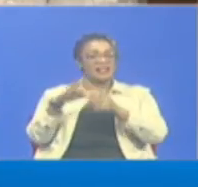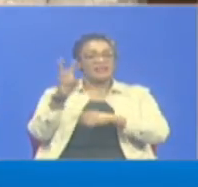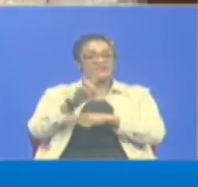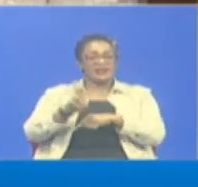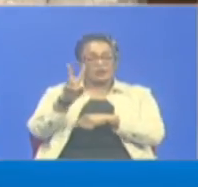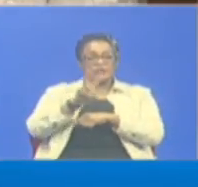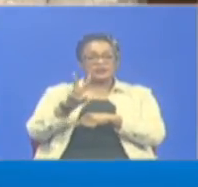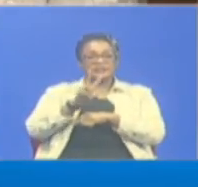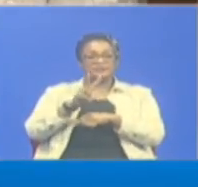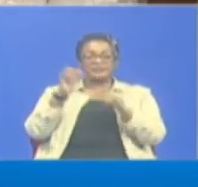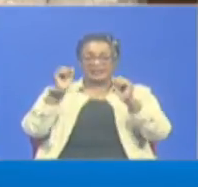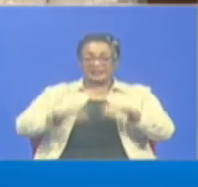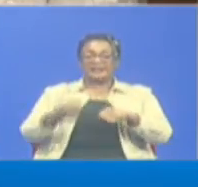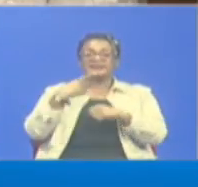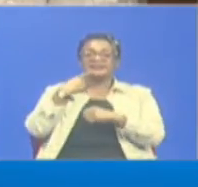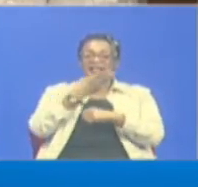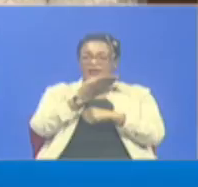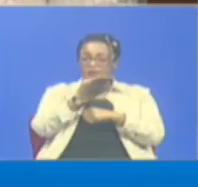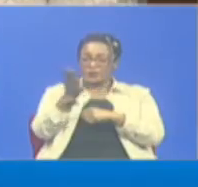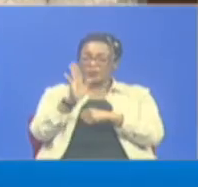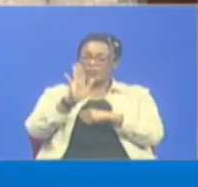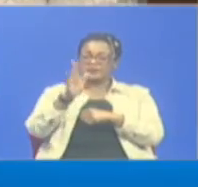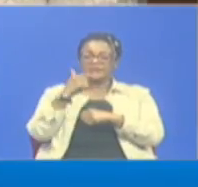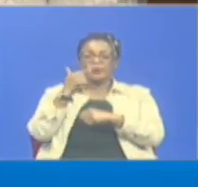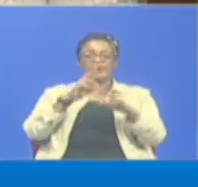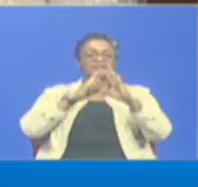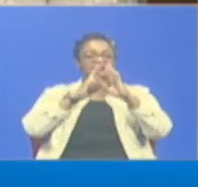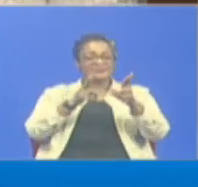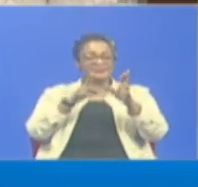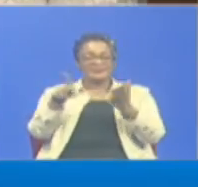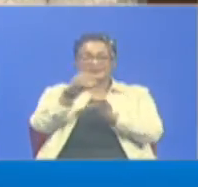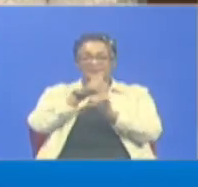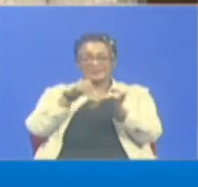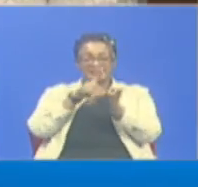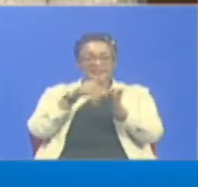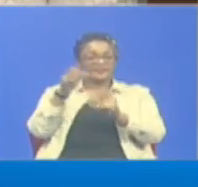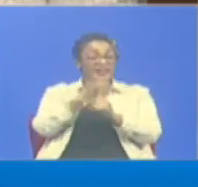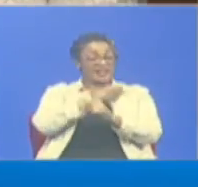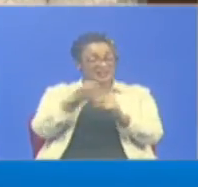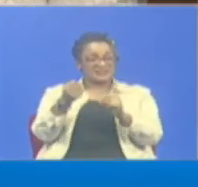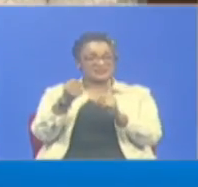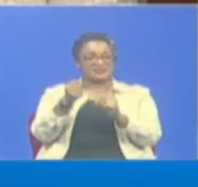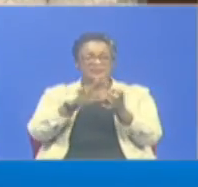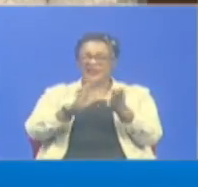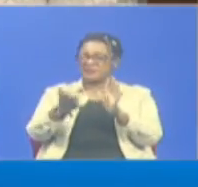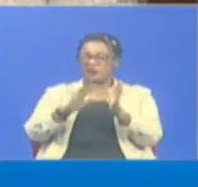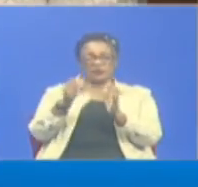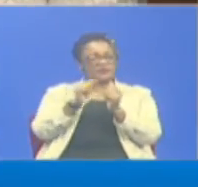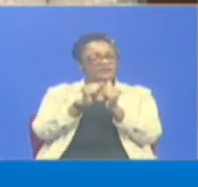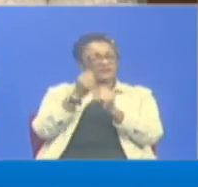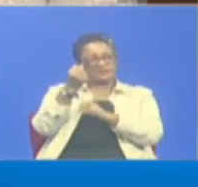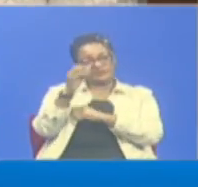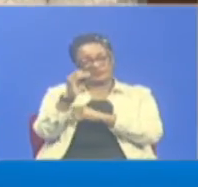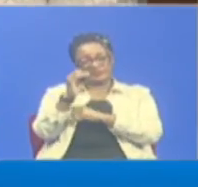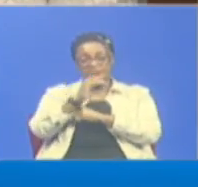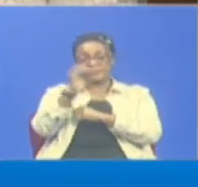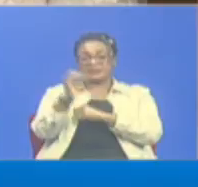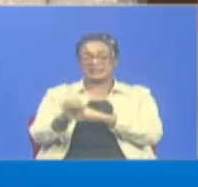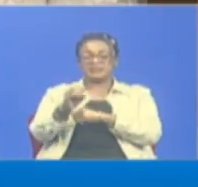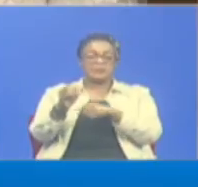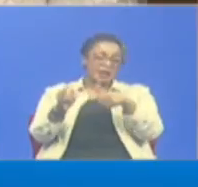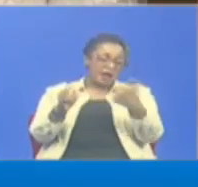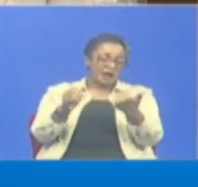I can tell you, Diva, those who report domestic violence are about 50%. Most of the other cases